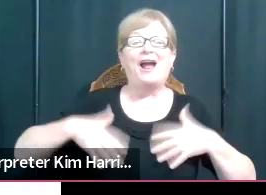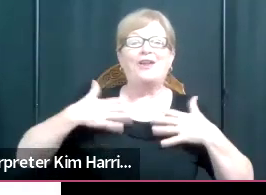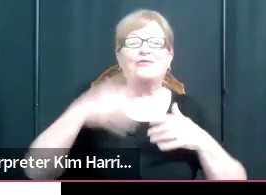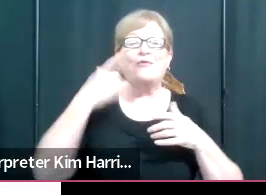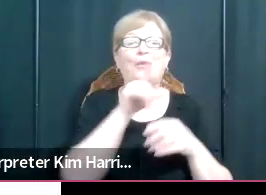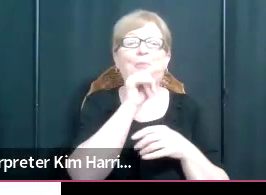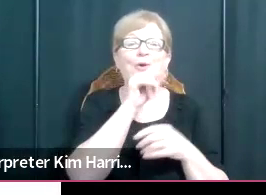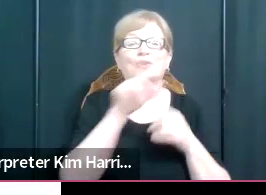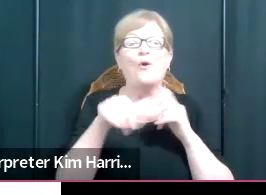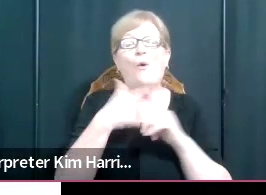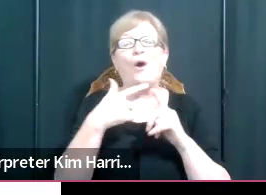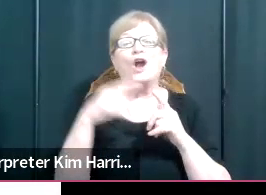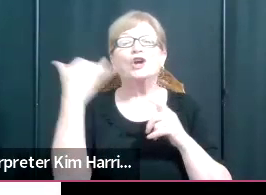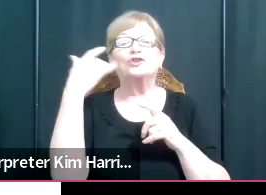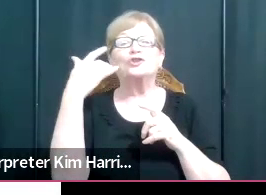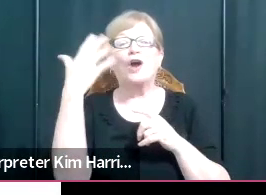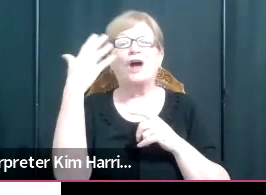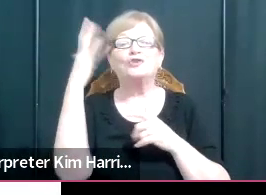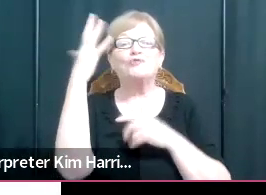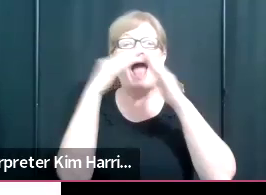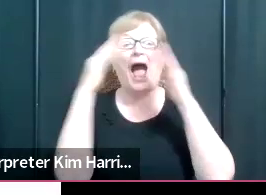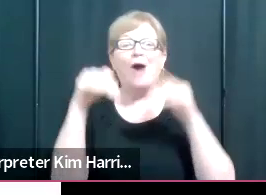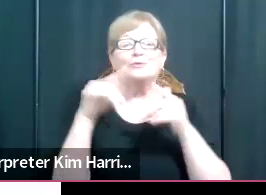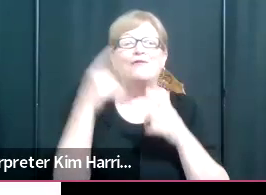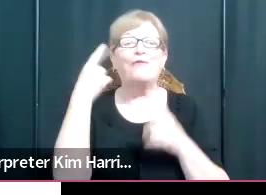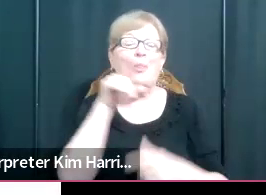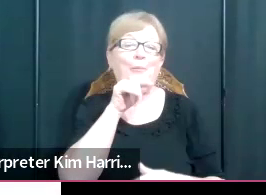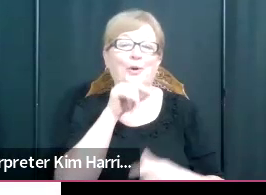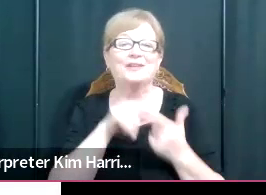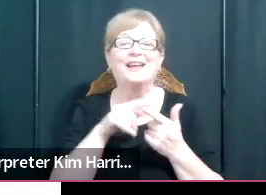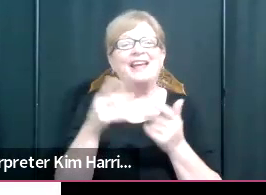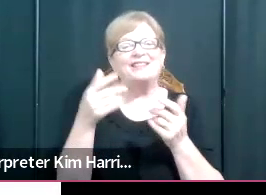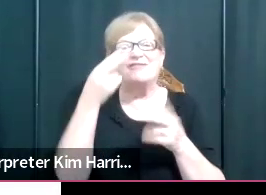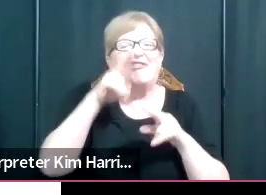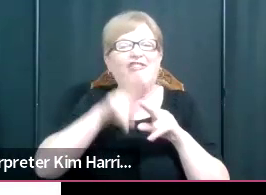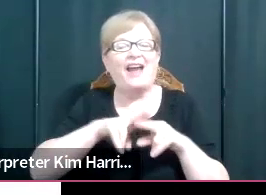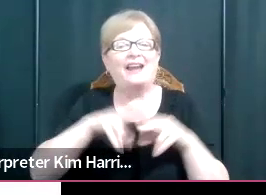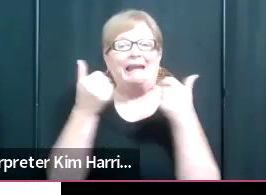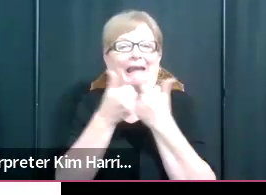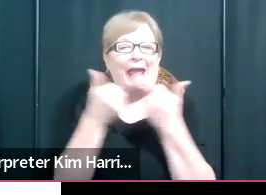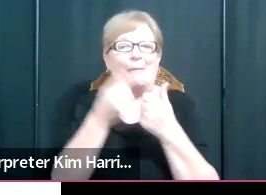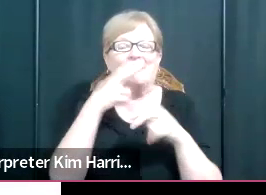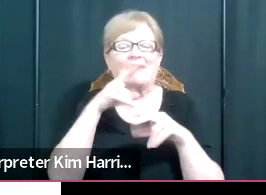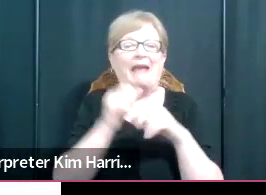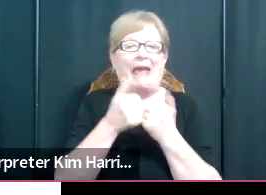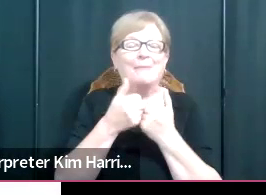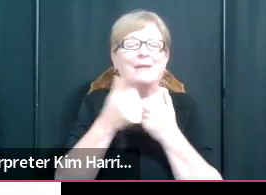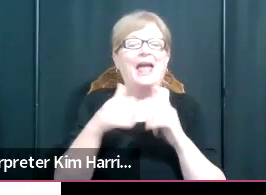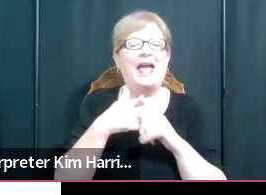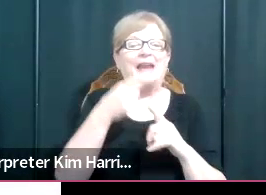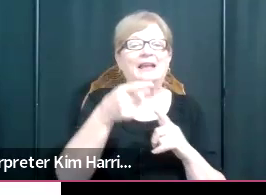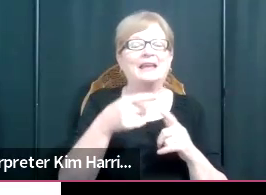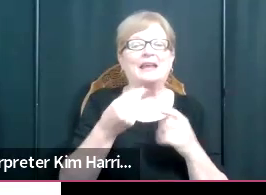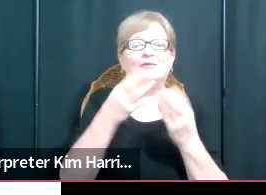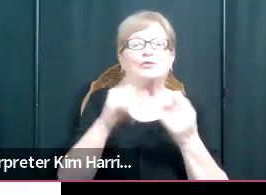it is a very satisfying click to check those items off. Your phone kind of gives a little vibration, and